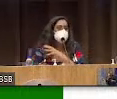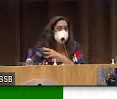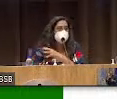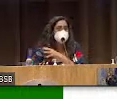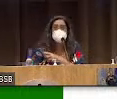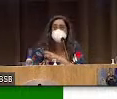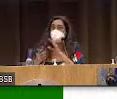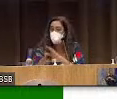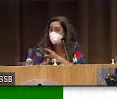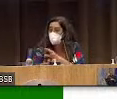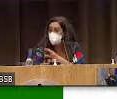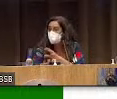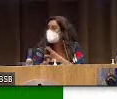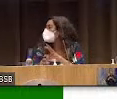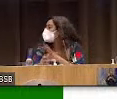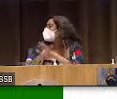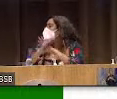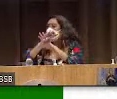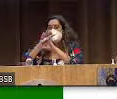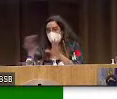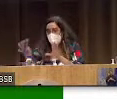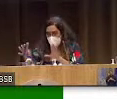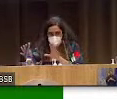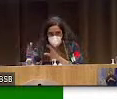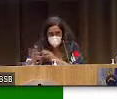60% had 3 or more consultations.